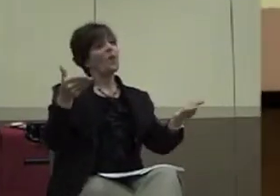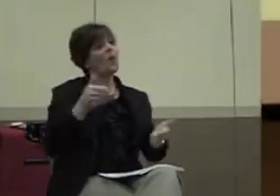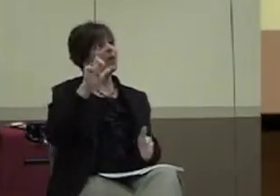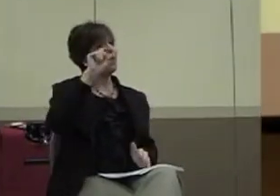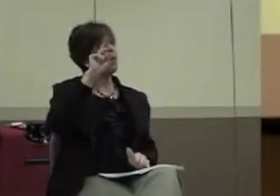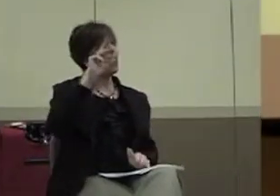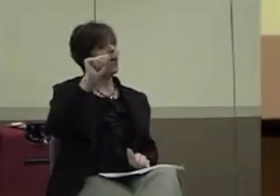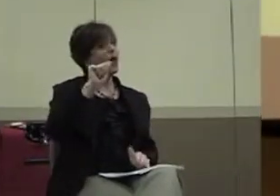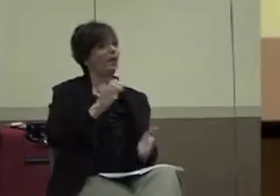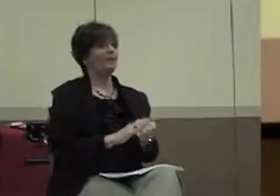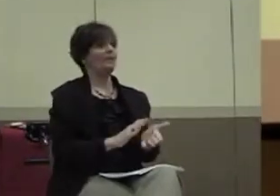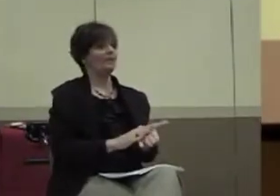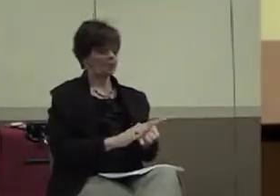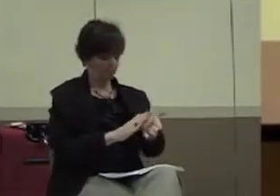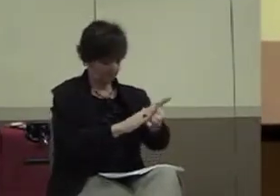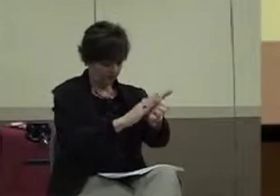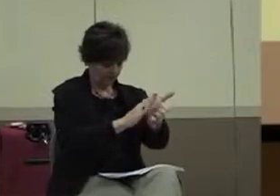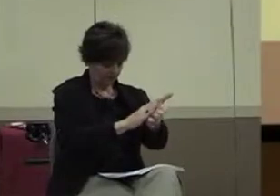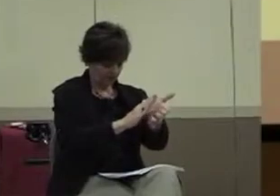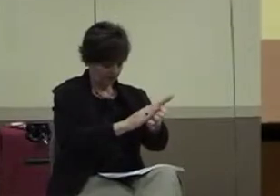Laura.